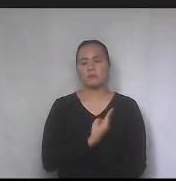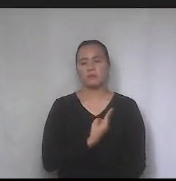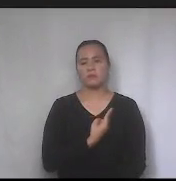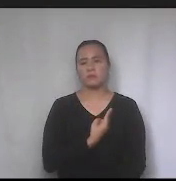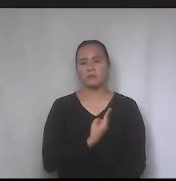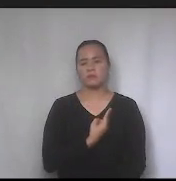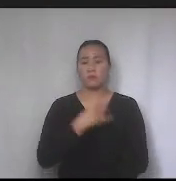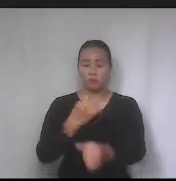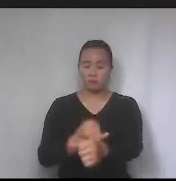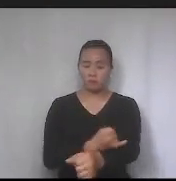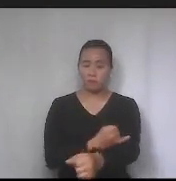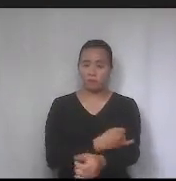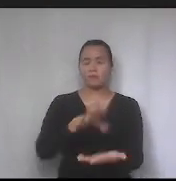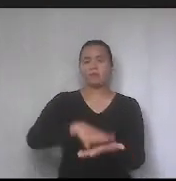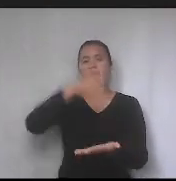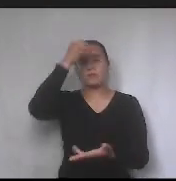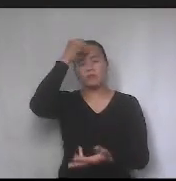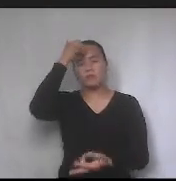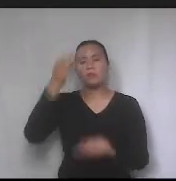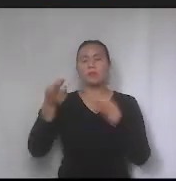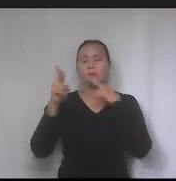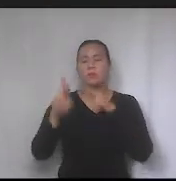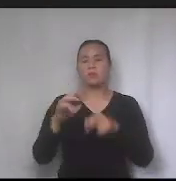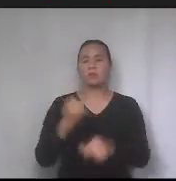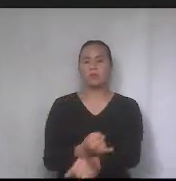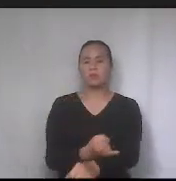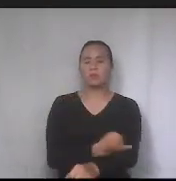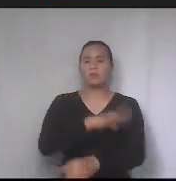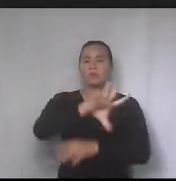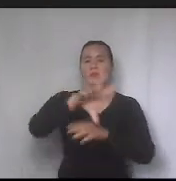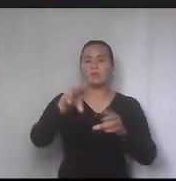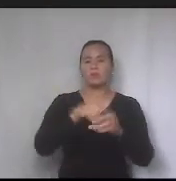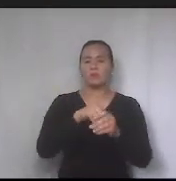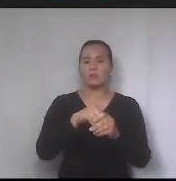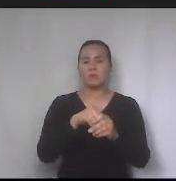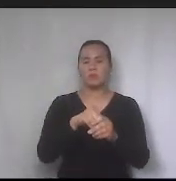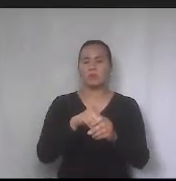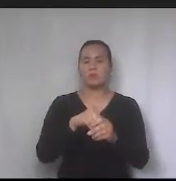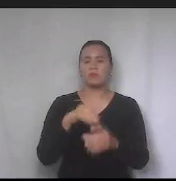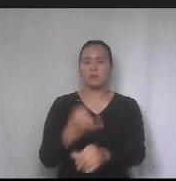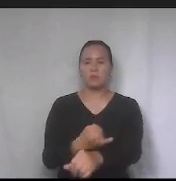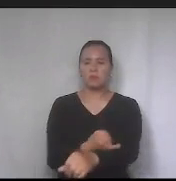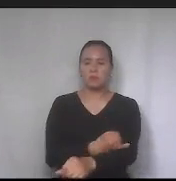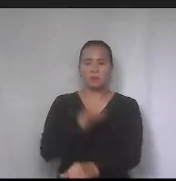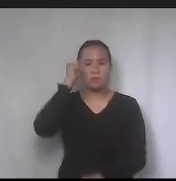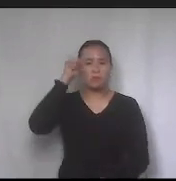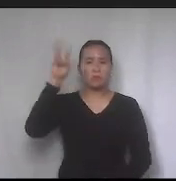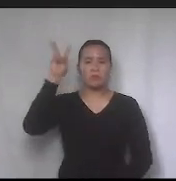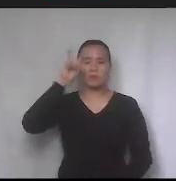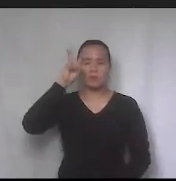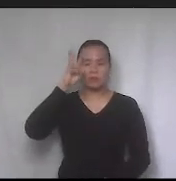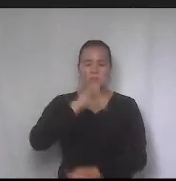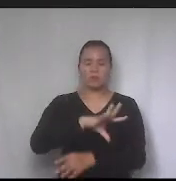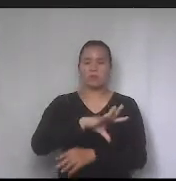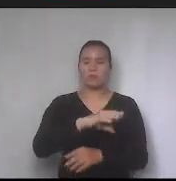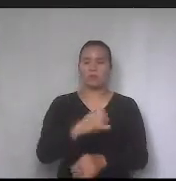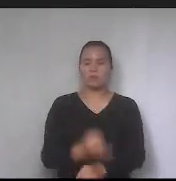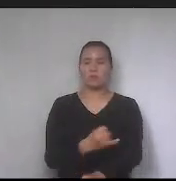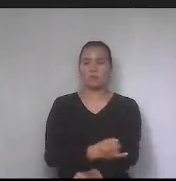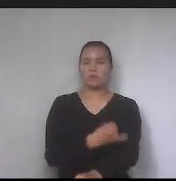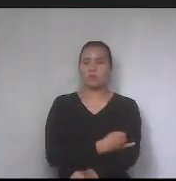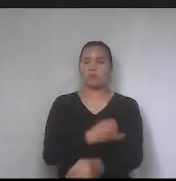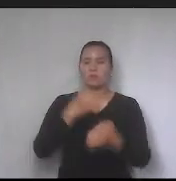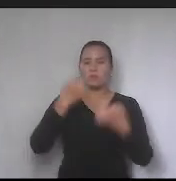improve learning outcomes, increase engagement, increase awareness, increase efficiency, but most of